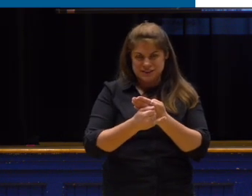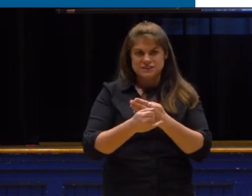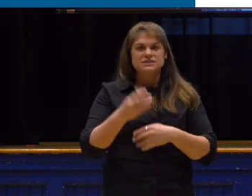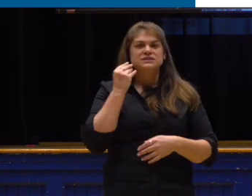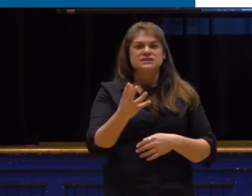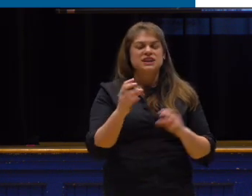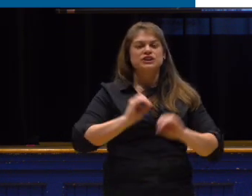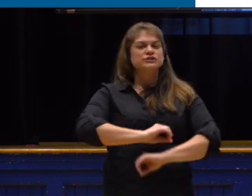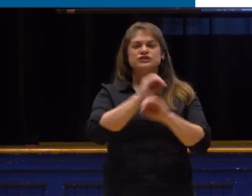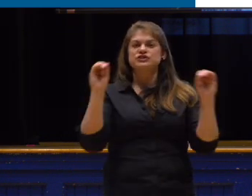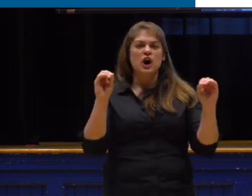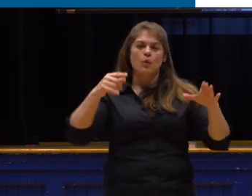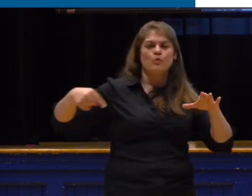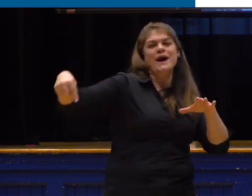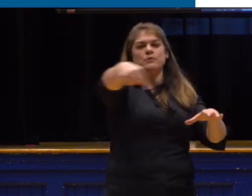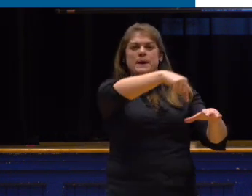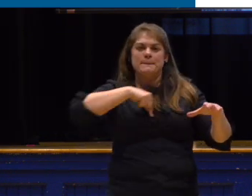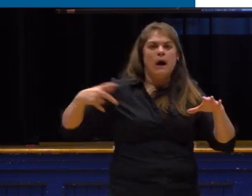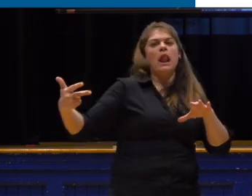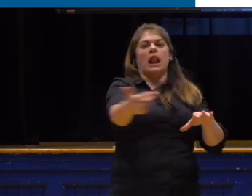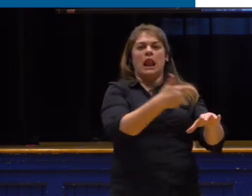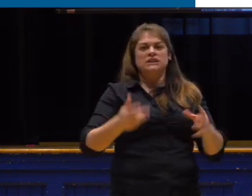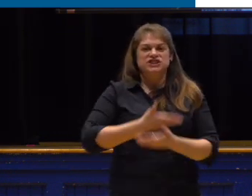no roundabout.